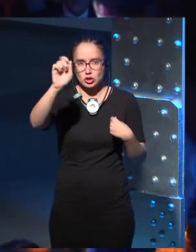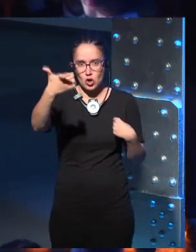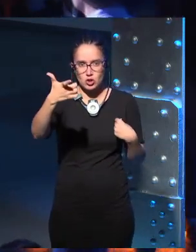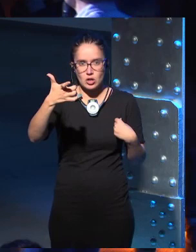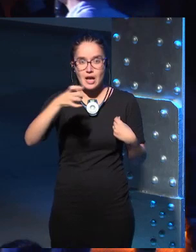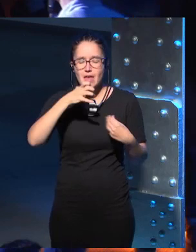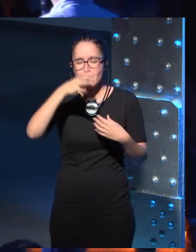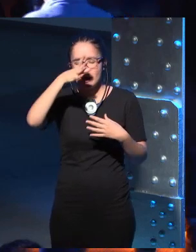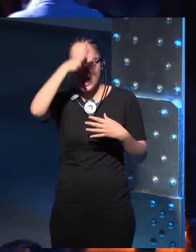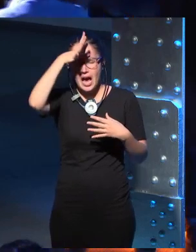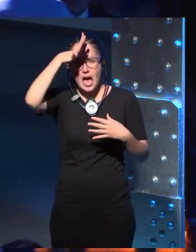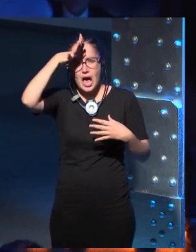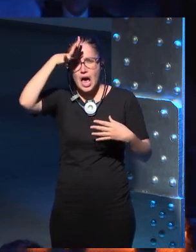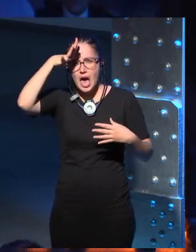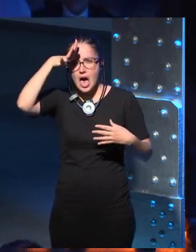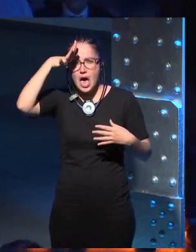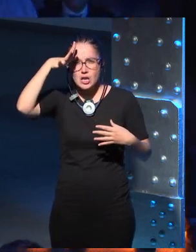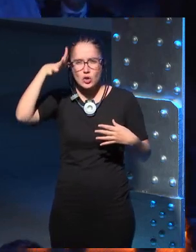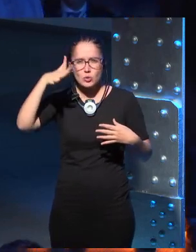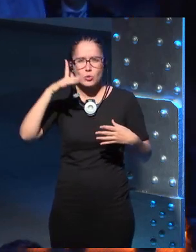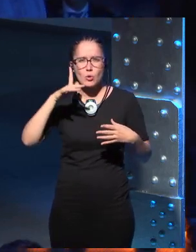Sun? Oh, wait.